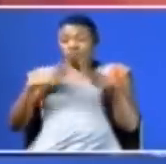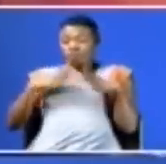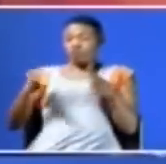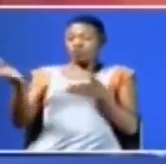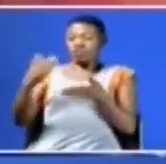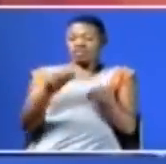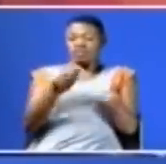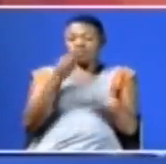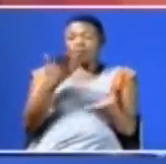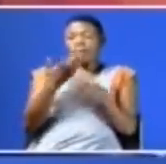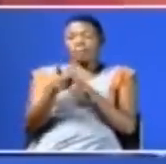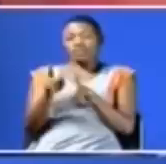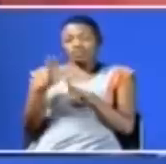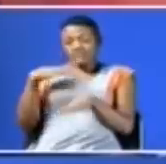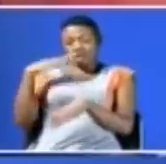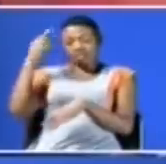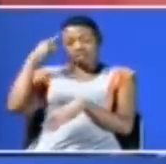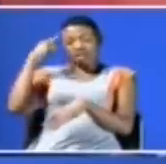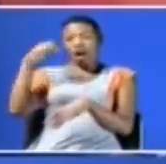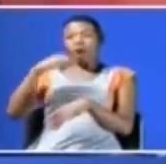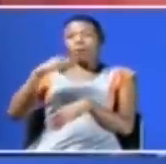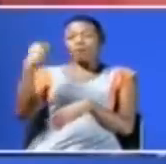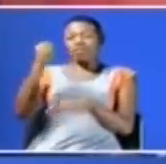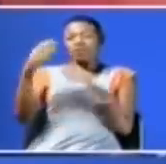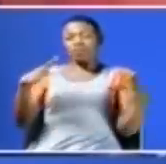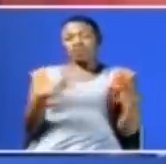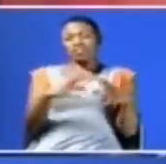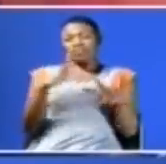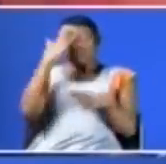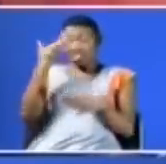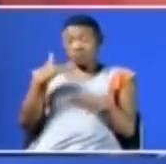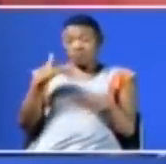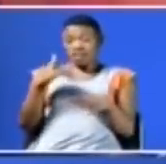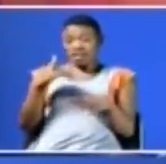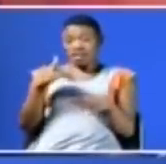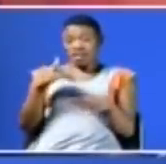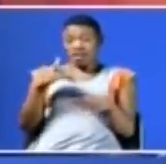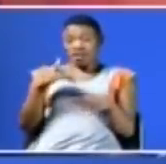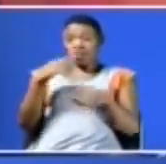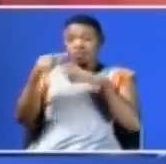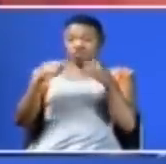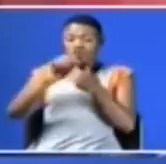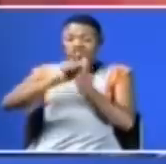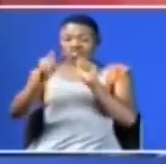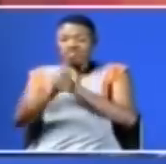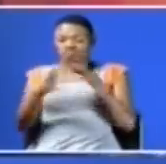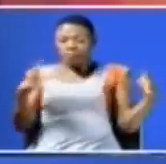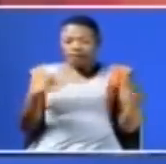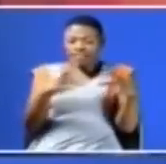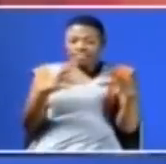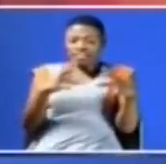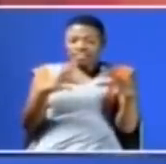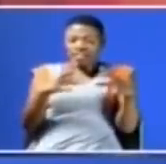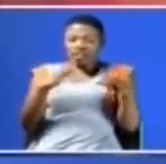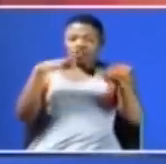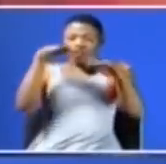really. So I think the political party, that's why we keep folding our political parties to suit that leader's plans.